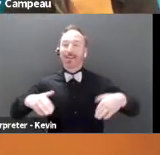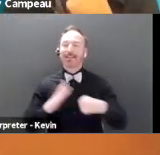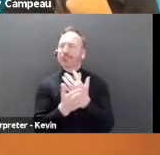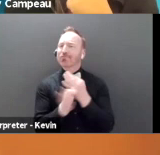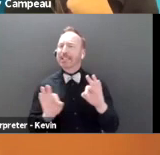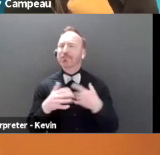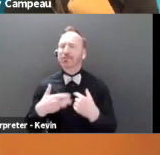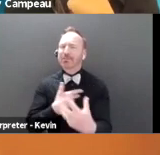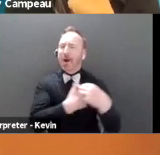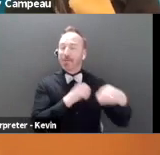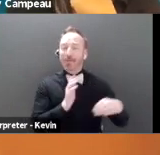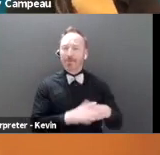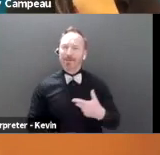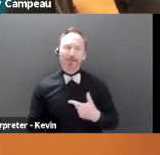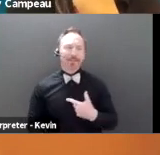love to see you.